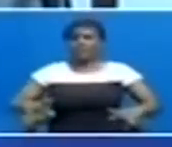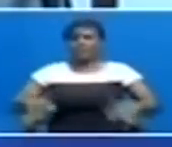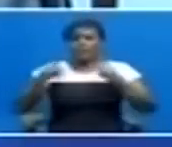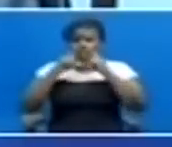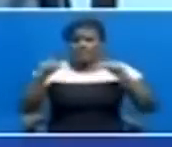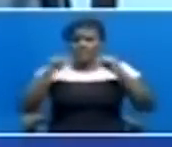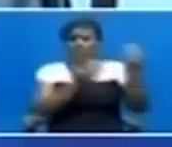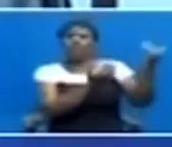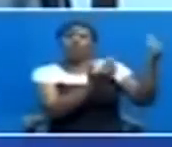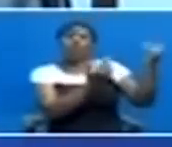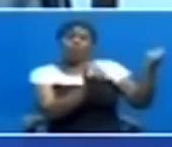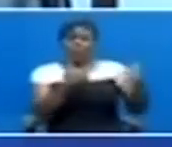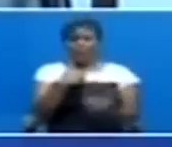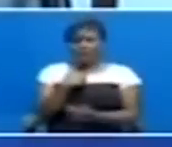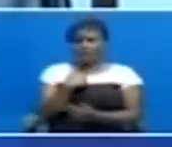message of hope,